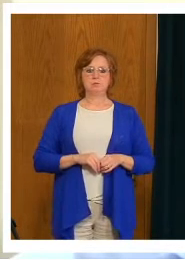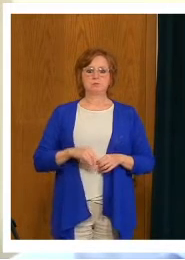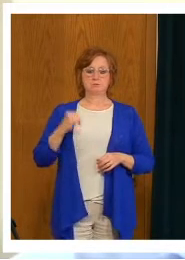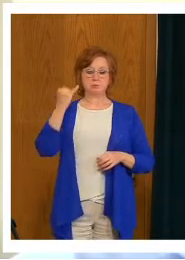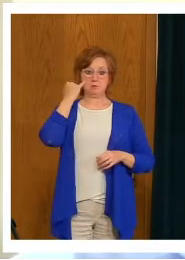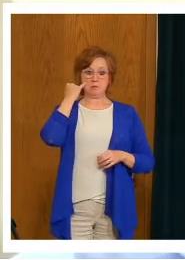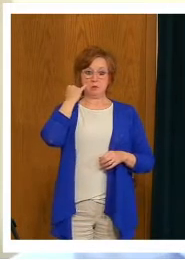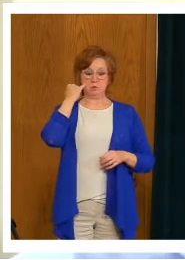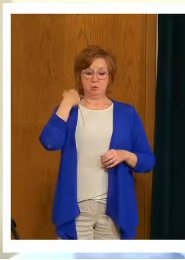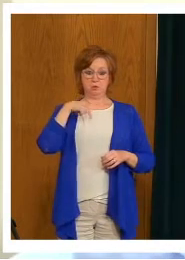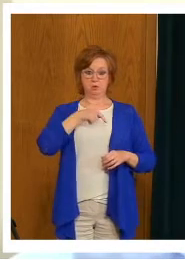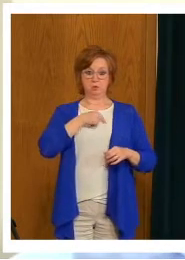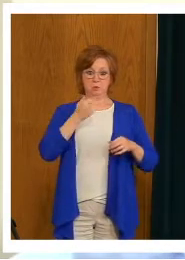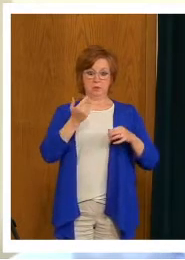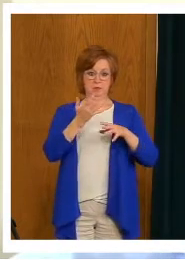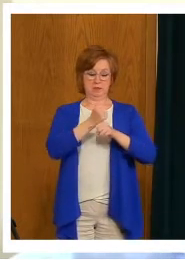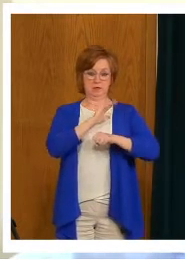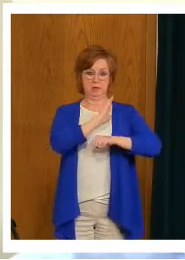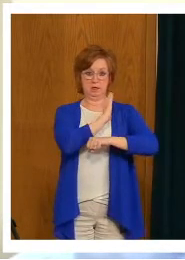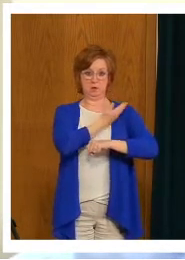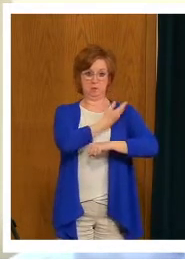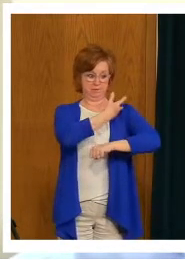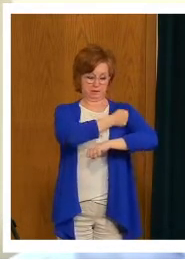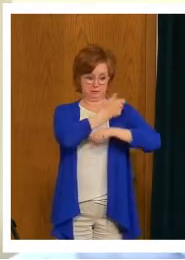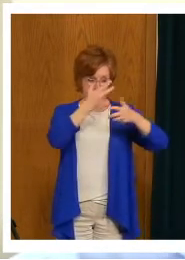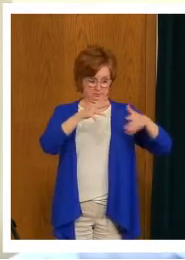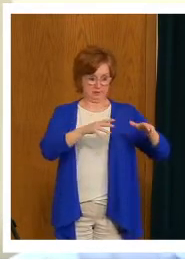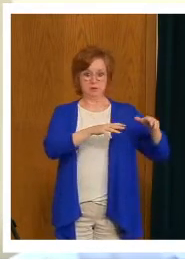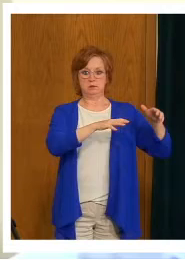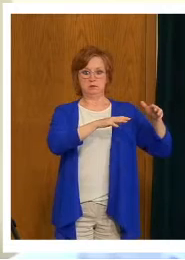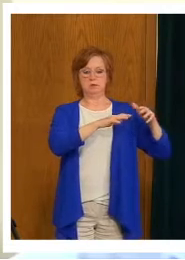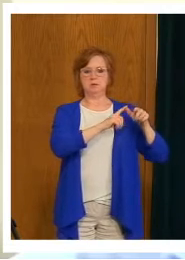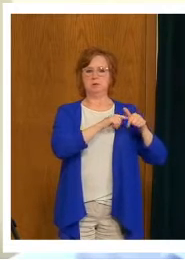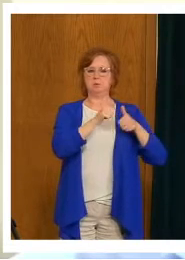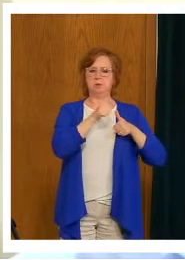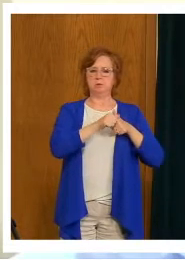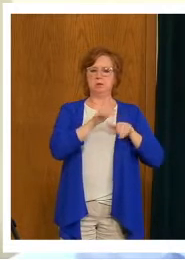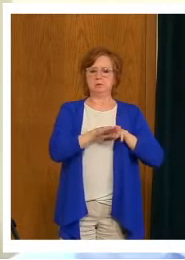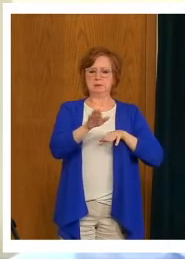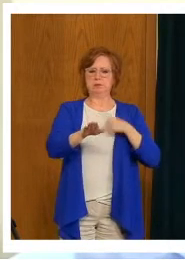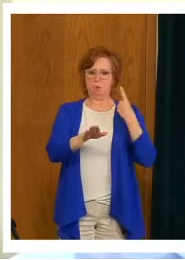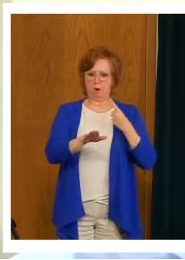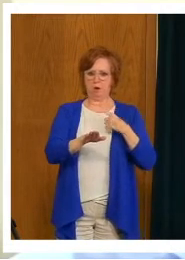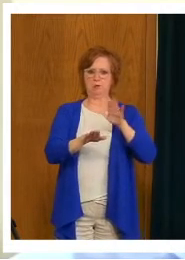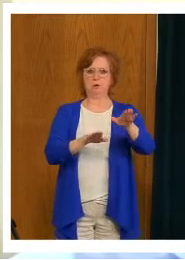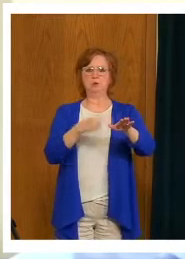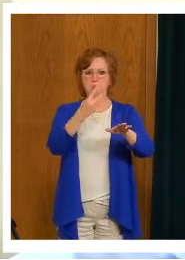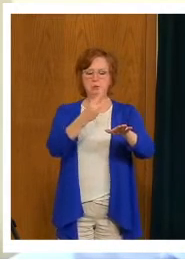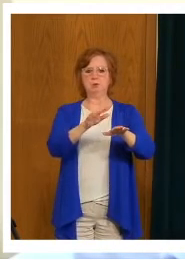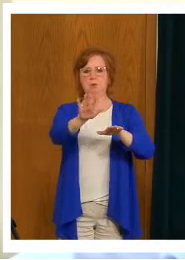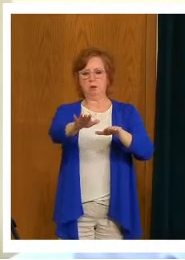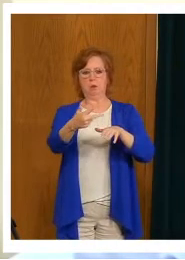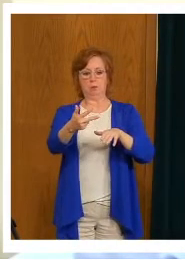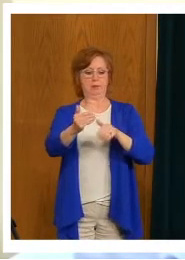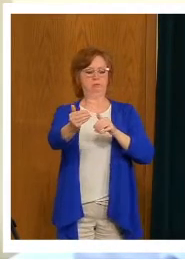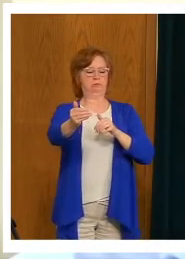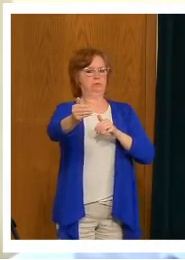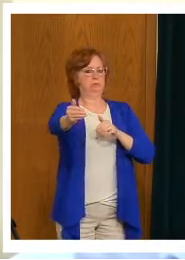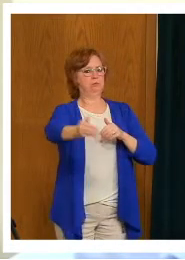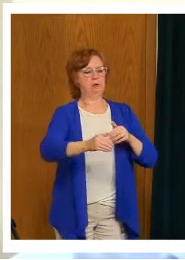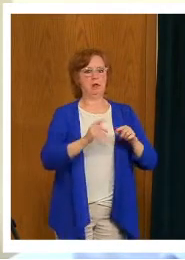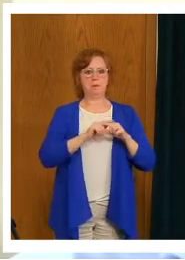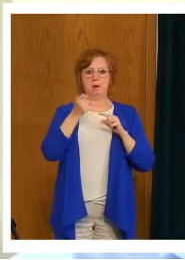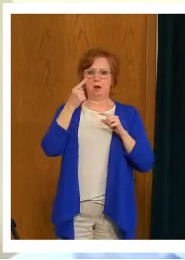a safe reopening, as was announced, step 1 and then step 2 and 3. And as the Premier said, ensure that